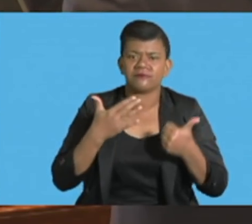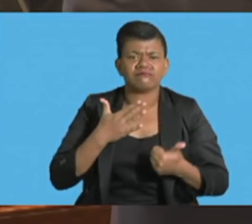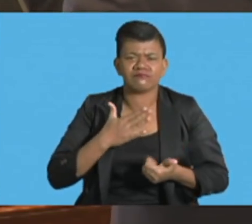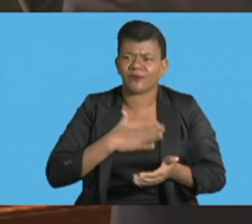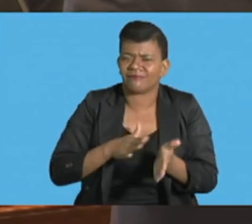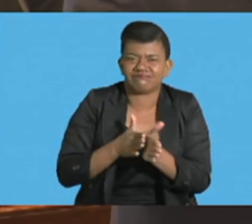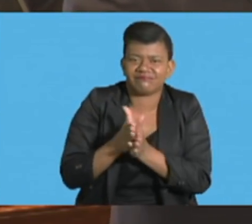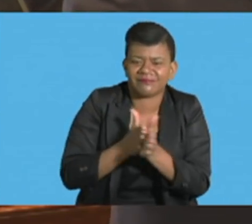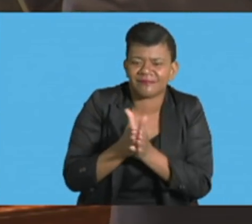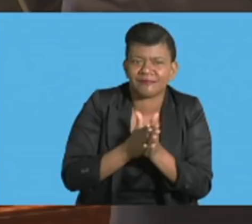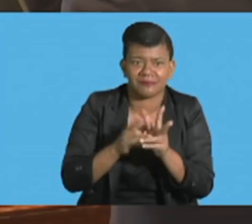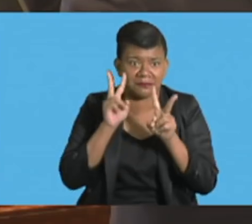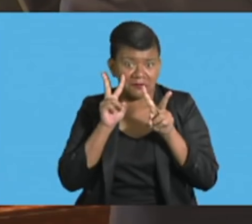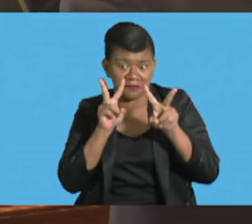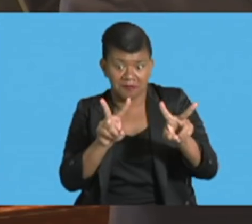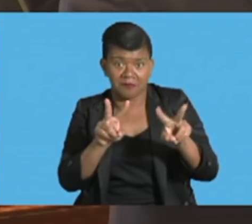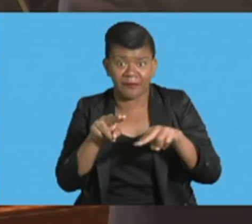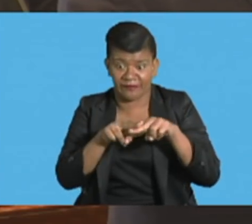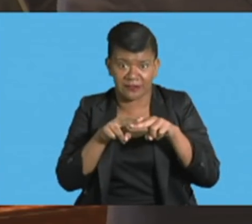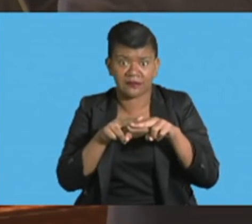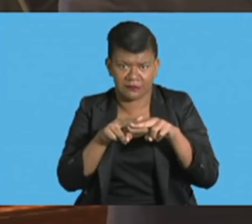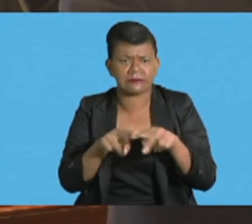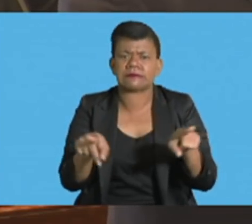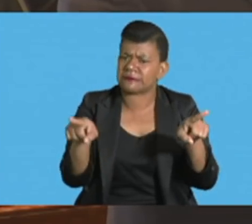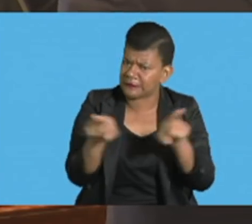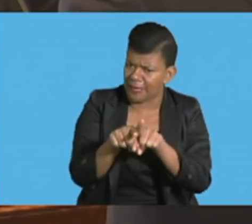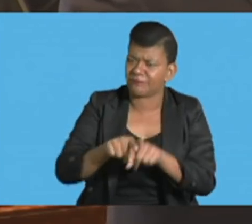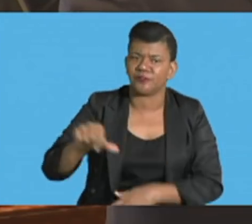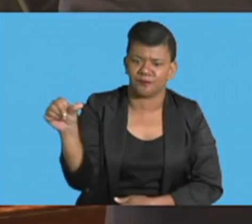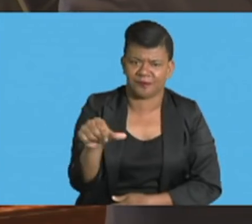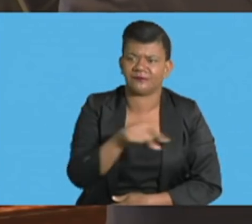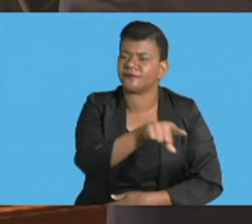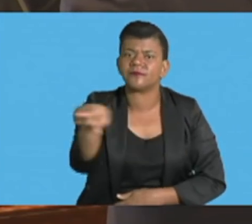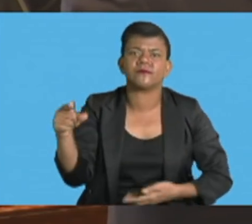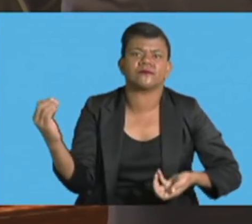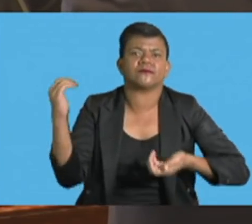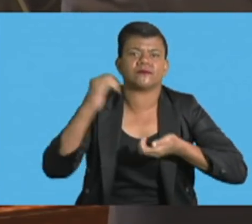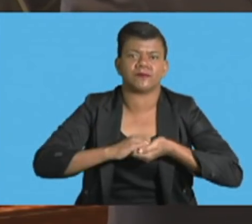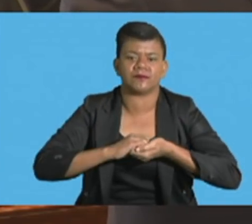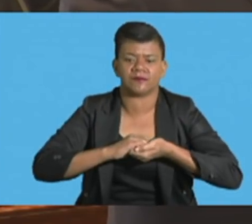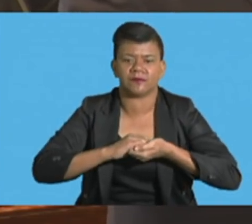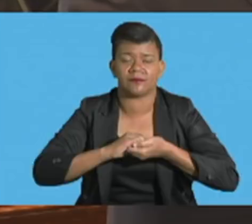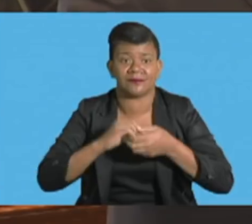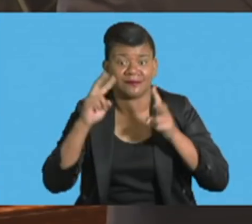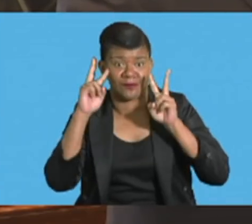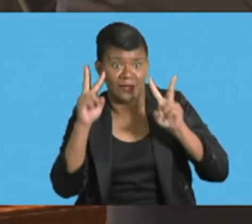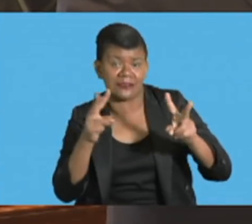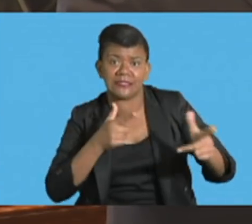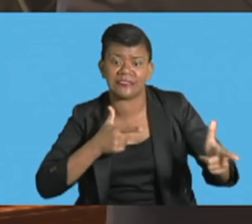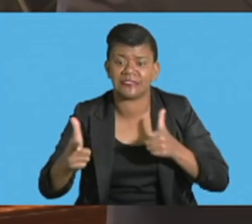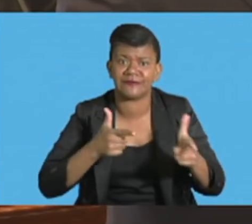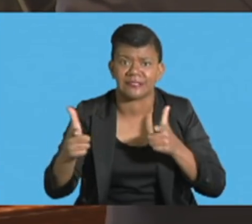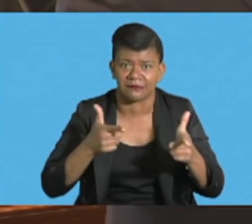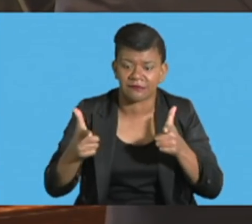Fijian economy. Because just like when we watch rugby, we ultimately all share in the